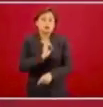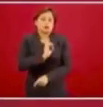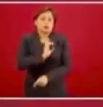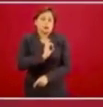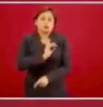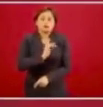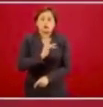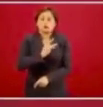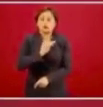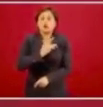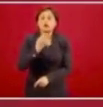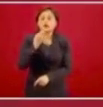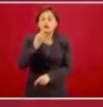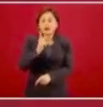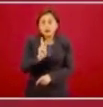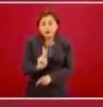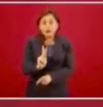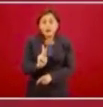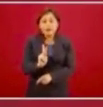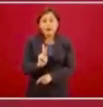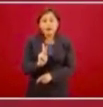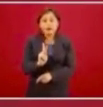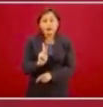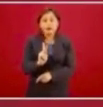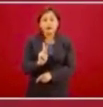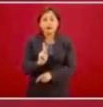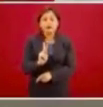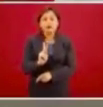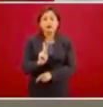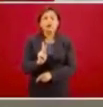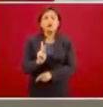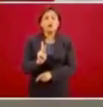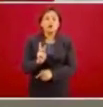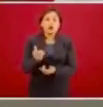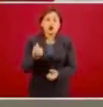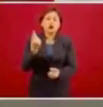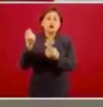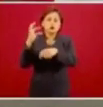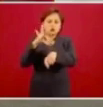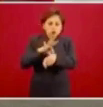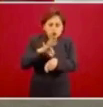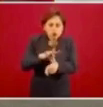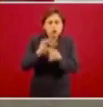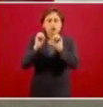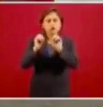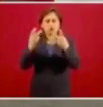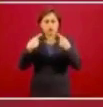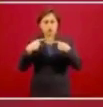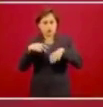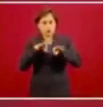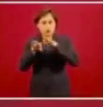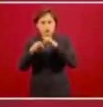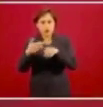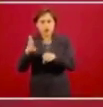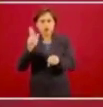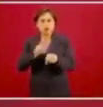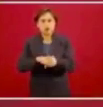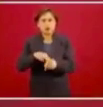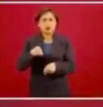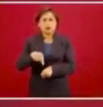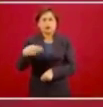So for example, if some professionals, because of a completely understandable but inadequate fear,